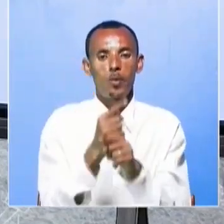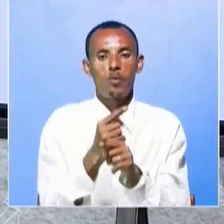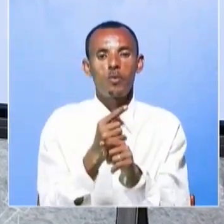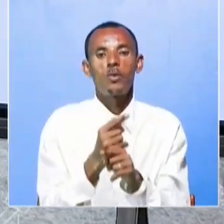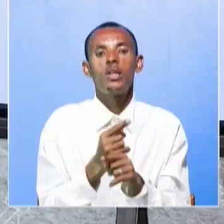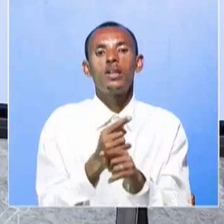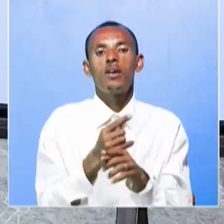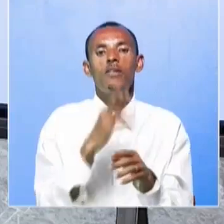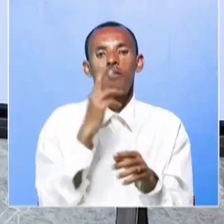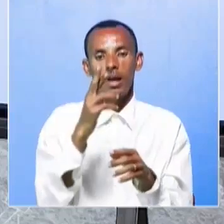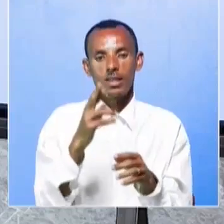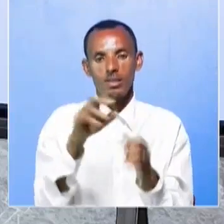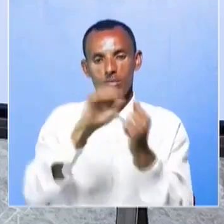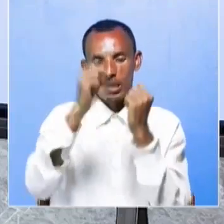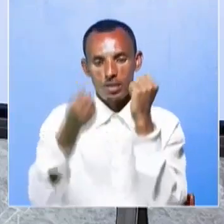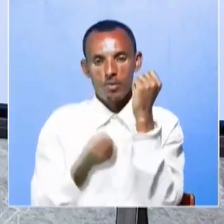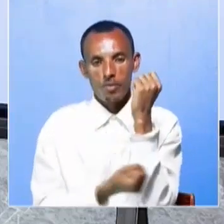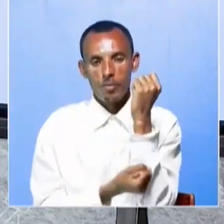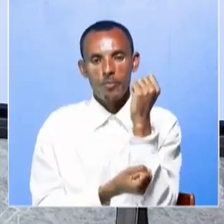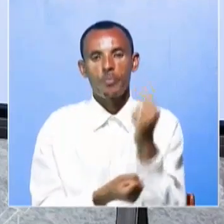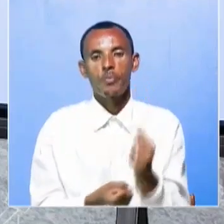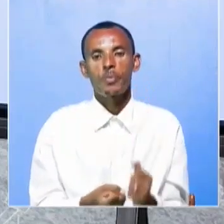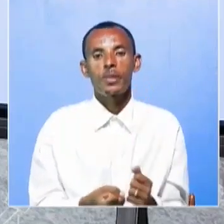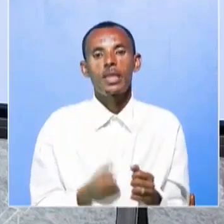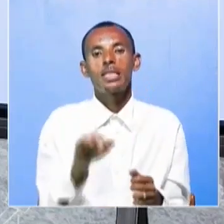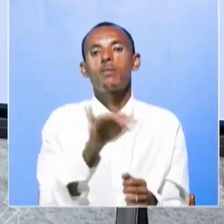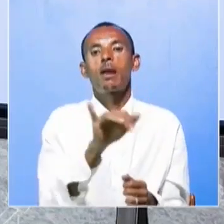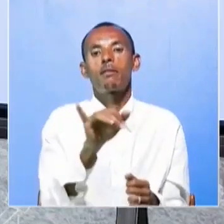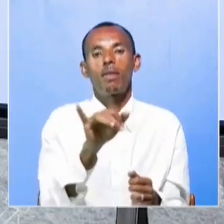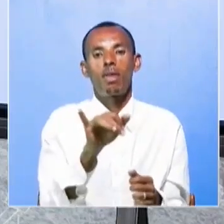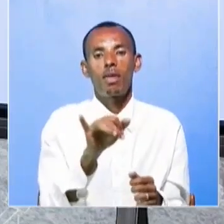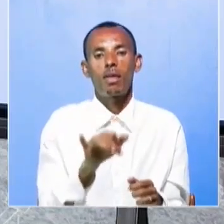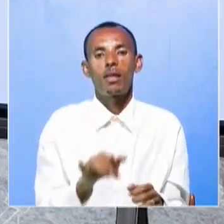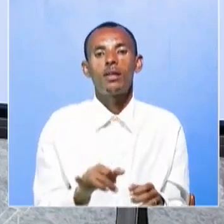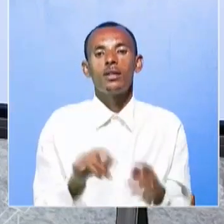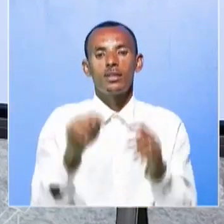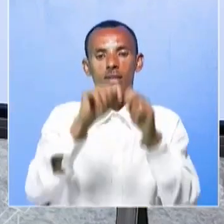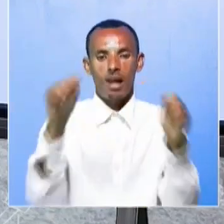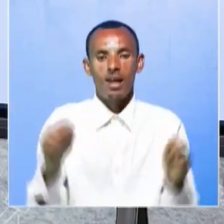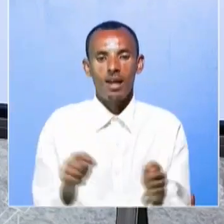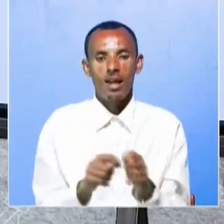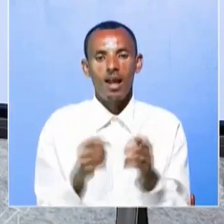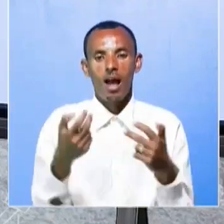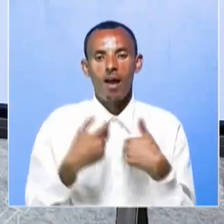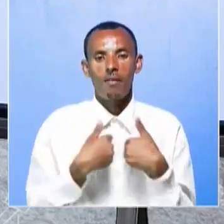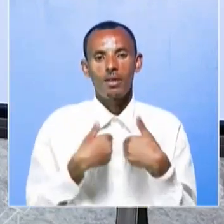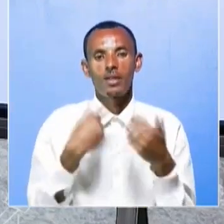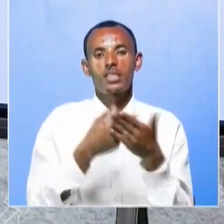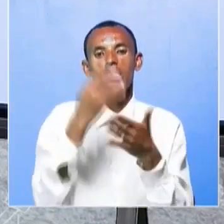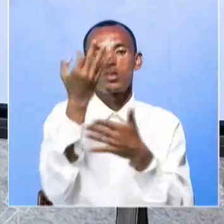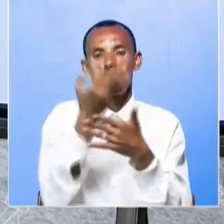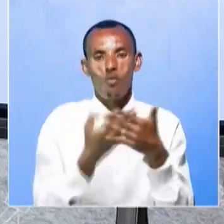certain fact regarding a similarity of triangles having this form. Okay. In our